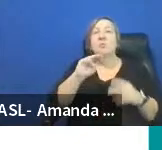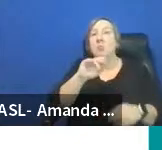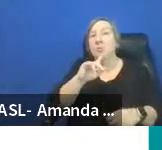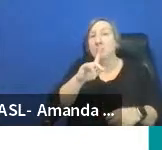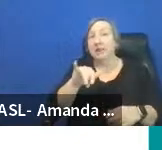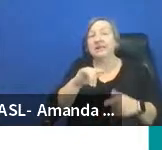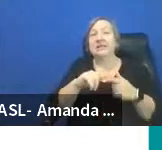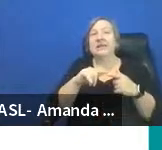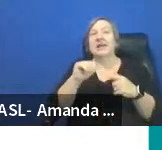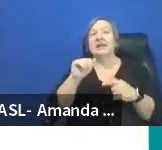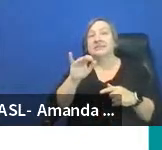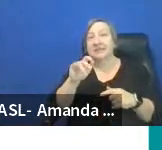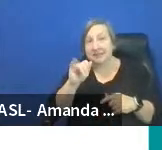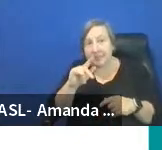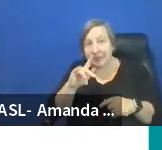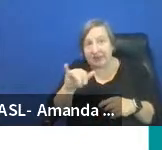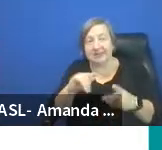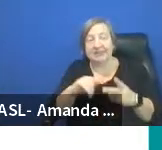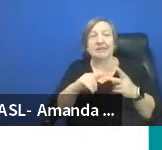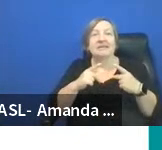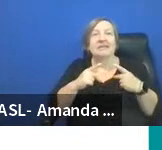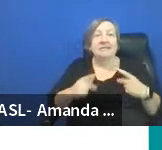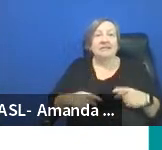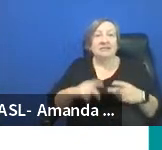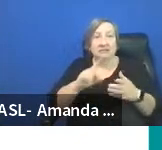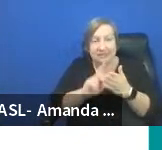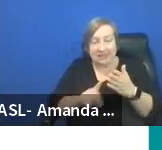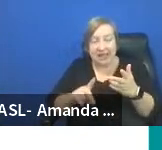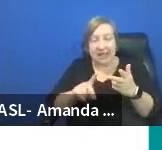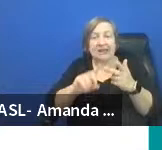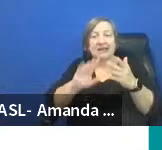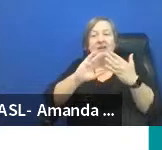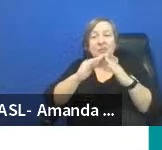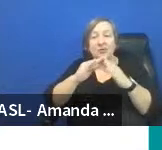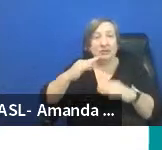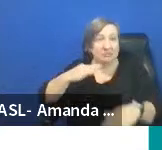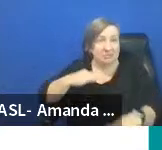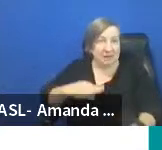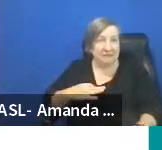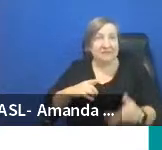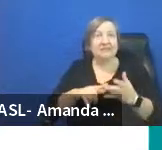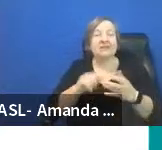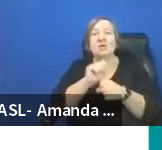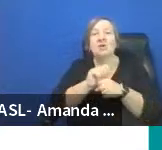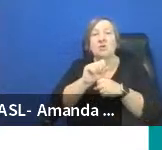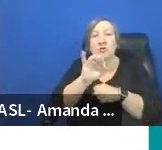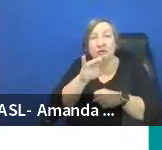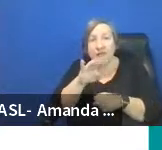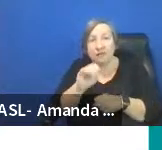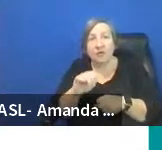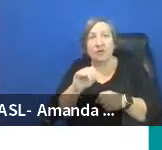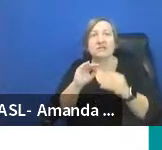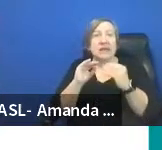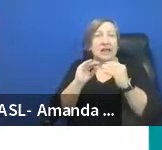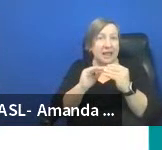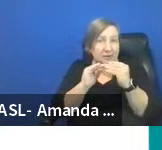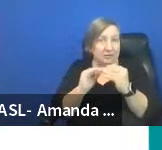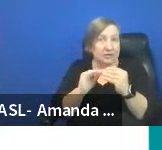our physical design, the community benefits. There will be workforce and equity and economic